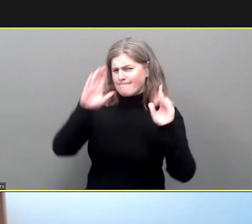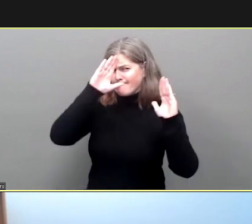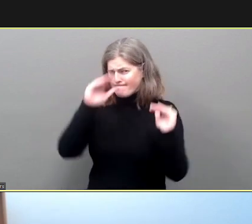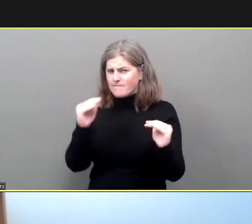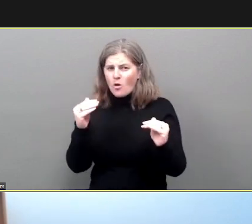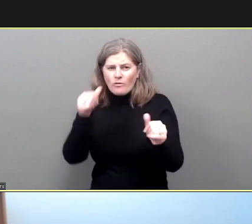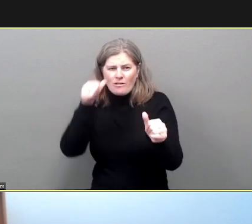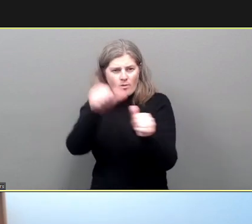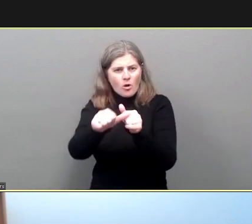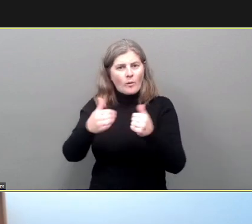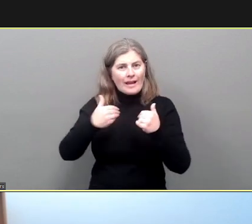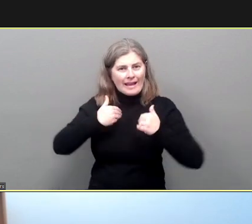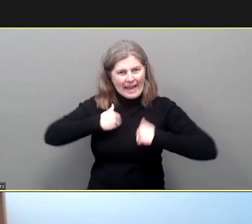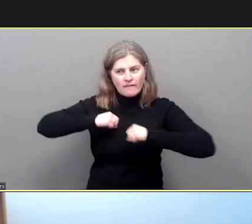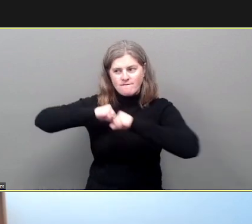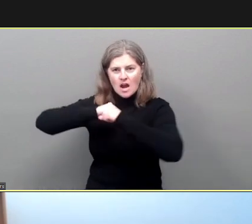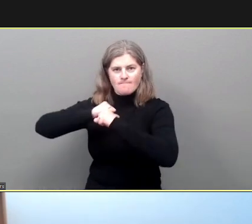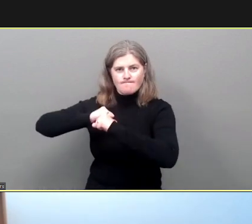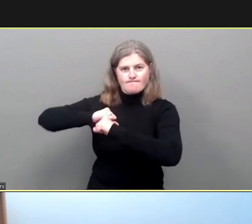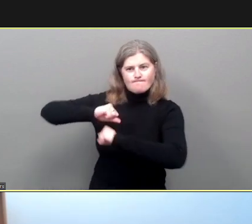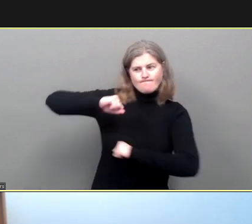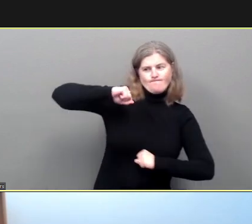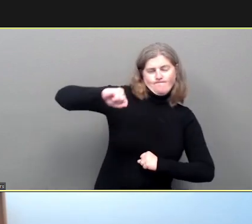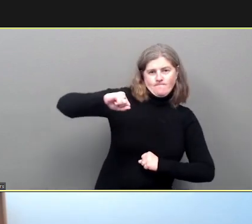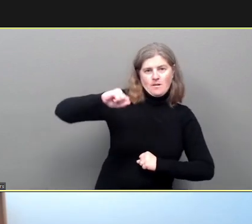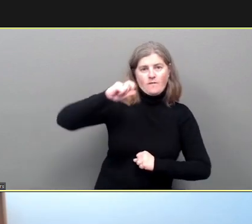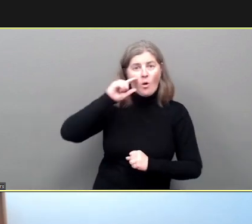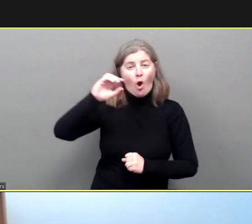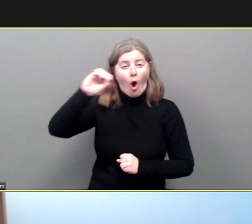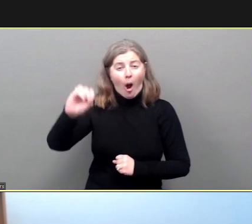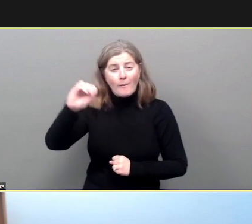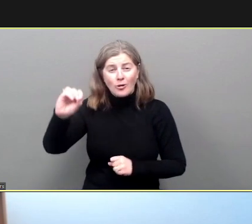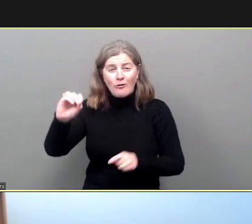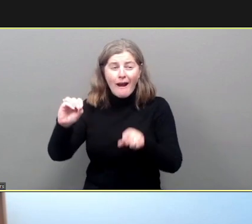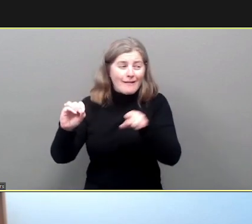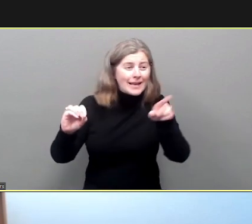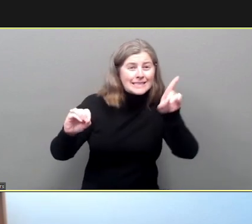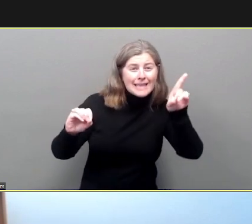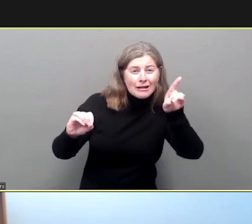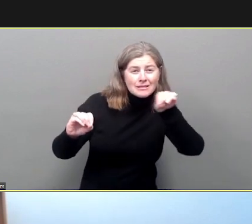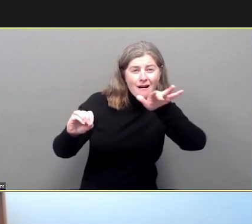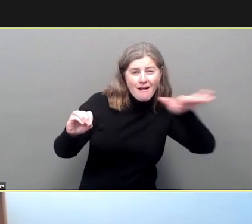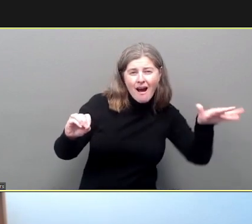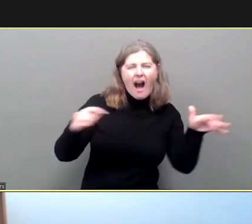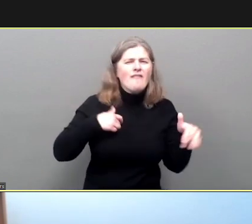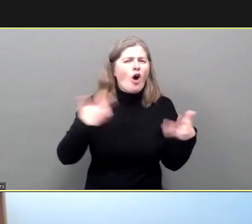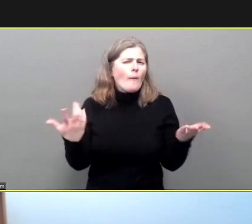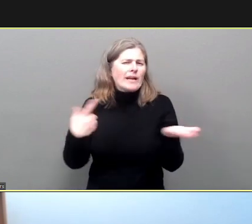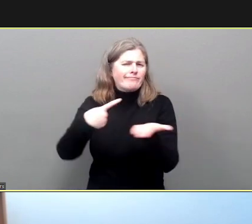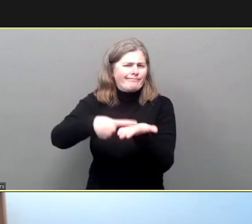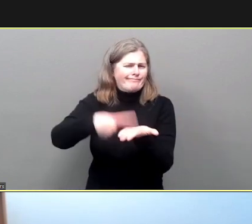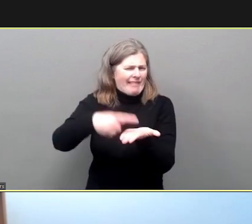to fight Omicron and all variants, which I've already reviewed. So I'm going to go ahead and